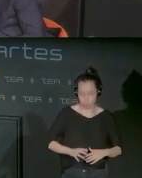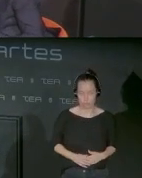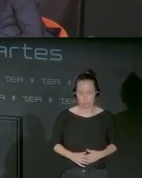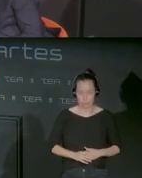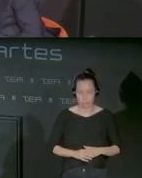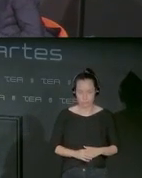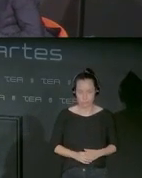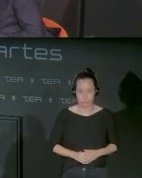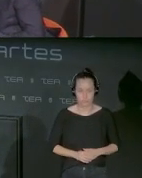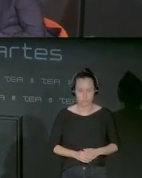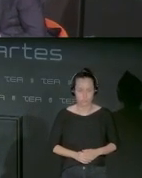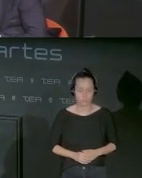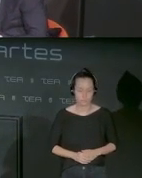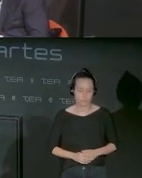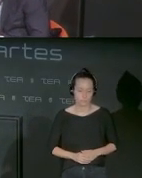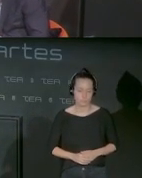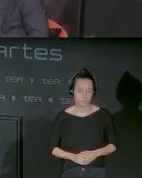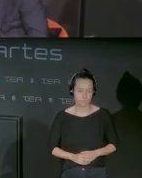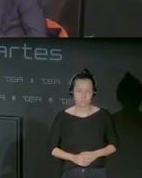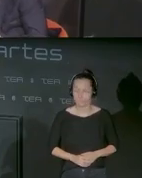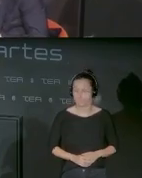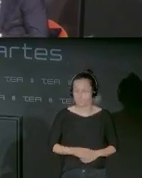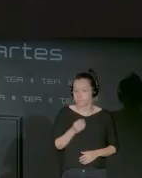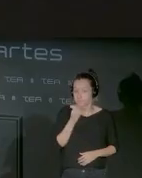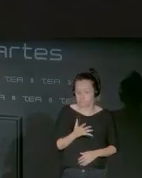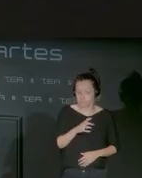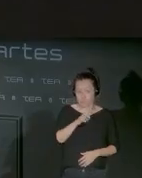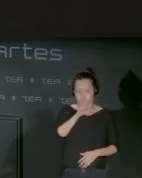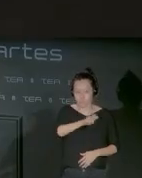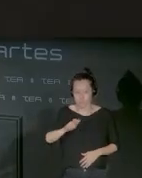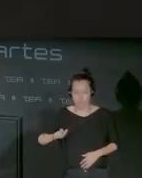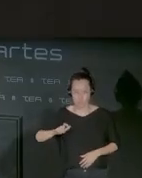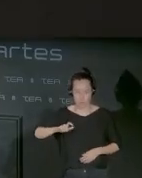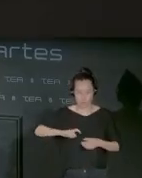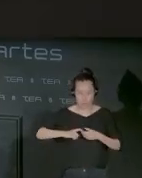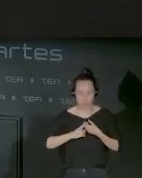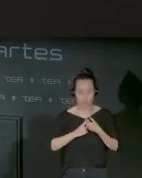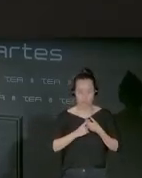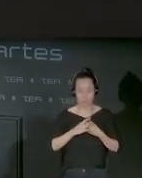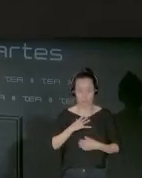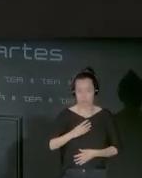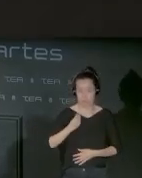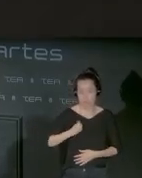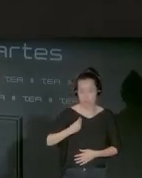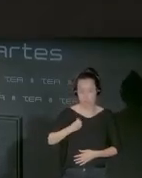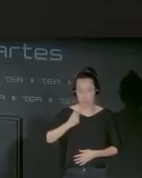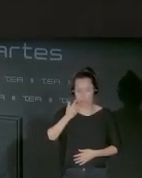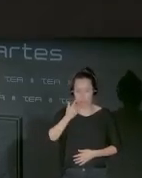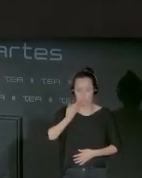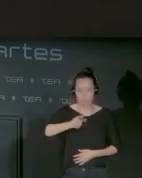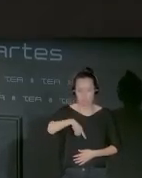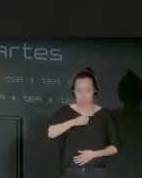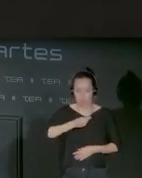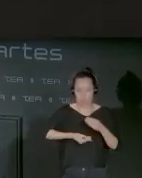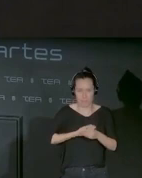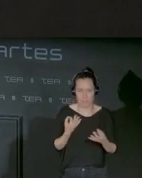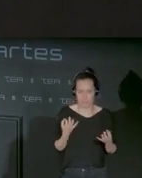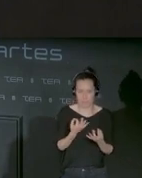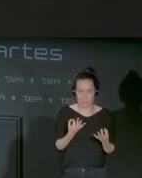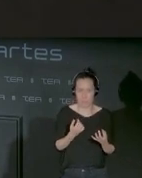They come to you to say, hey, can you explain me what you're doing? And I can do it in 5 minutes. And otherwise, like, subsidies are driven by